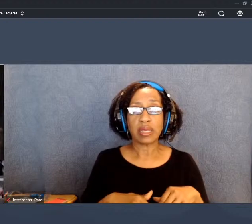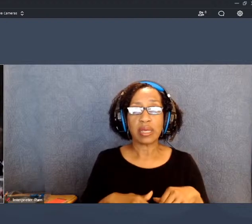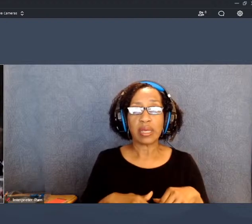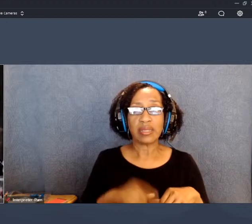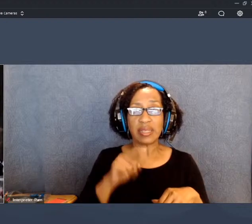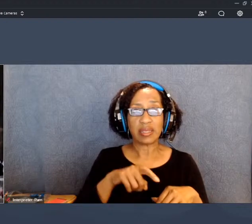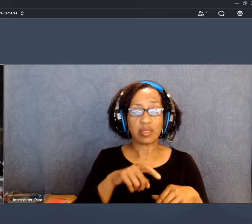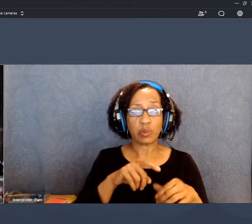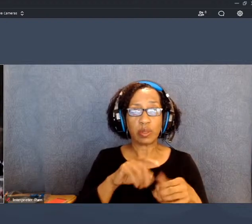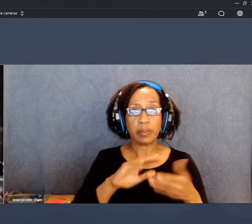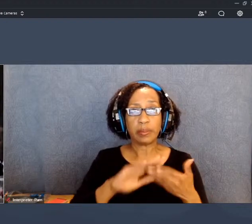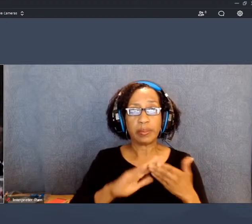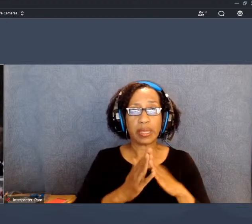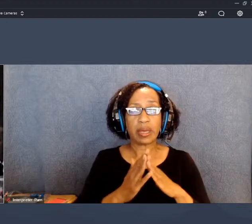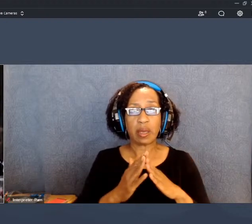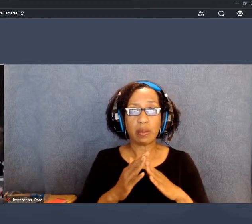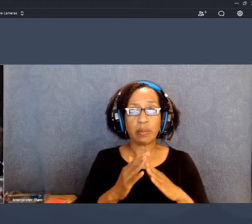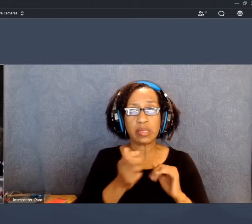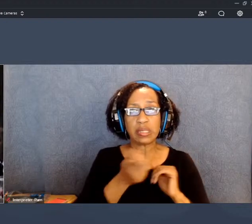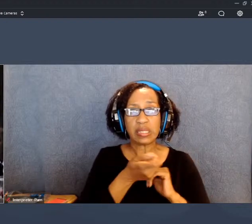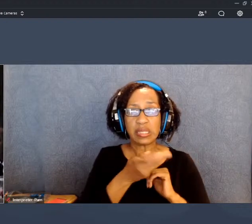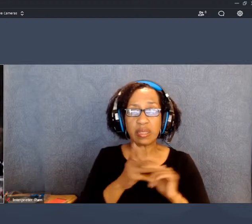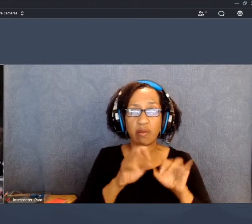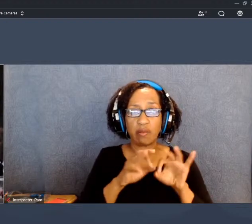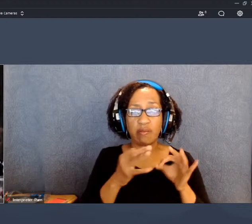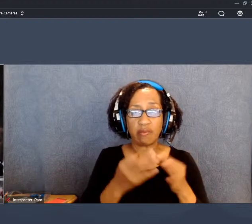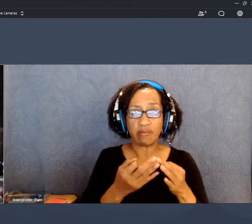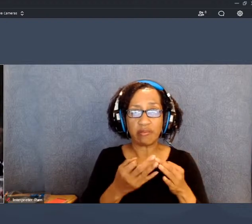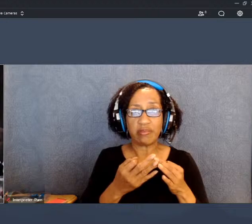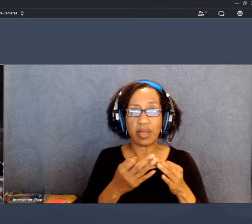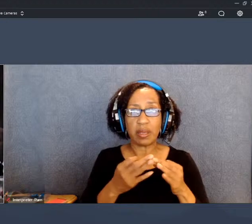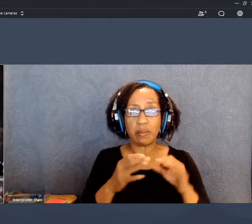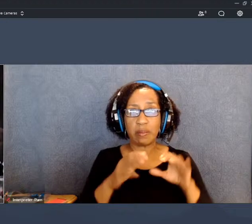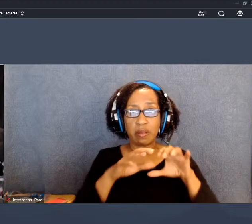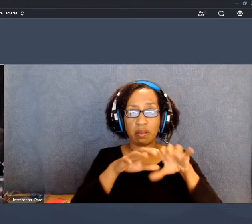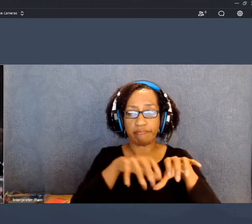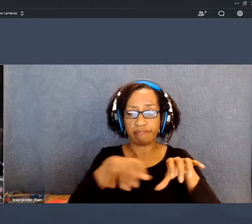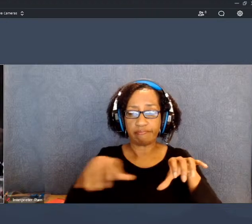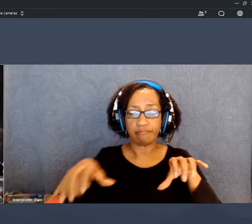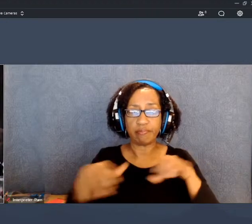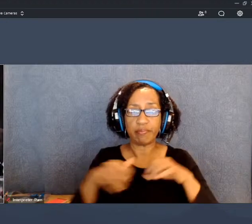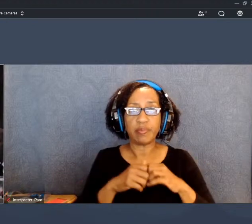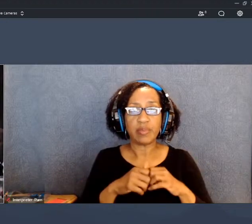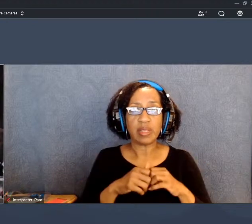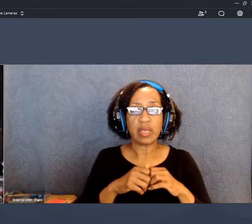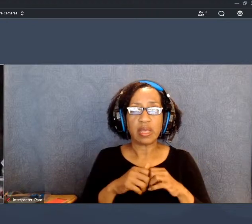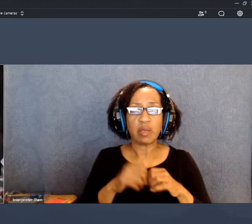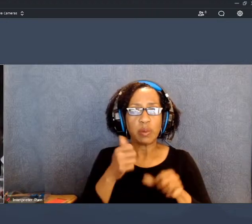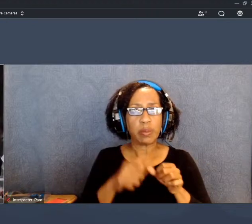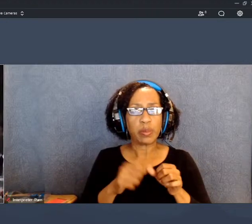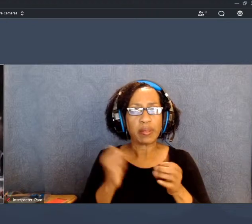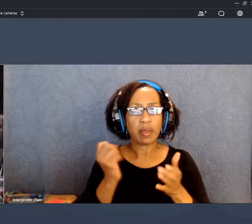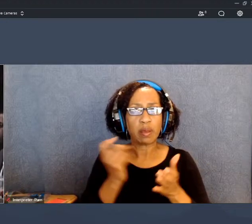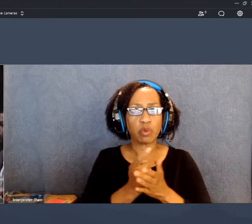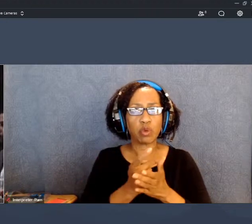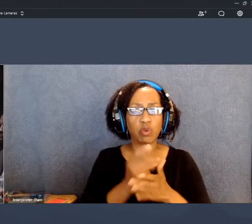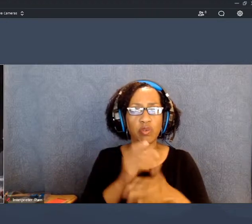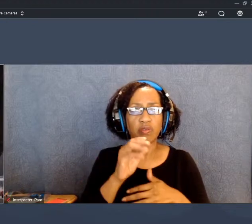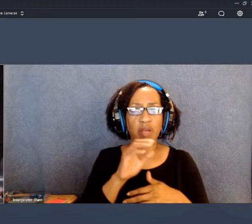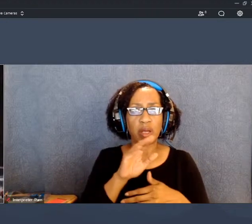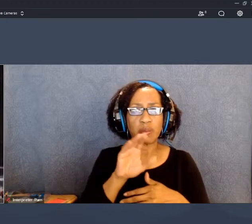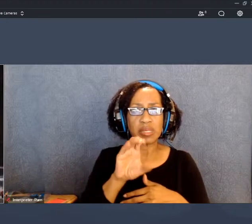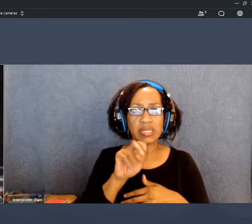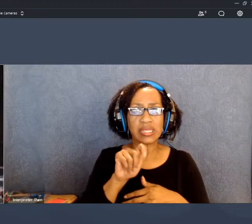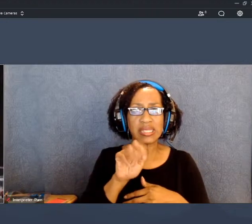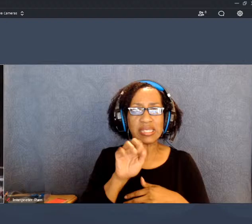you recall, about a year ago, this body approved a development at the corner of Central and Cooper called Central Yards. Yeah. And it was a